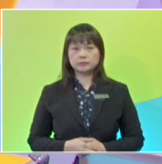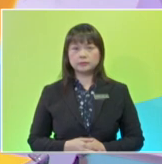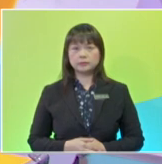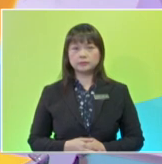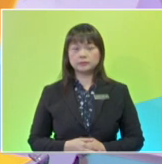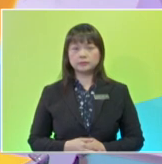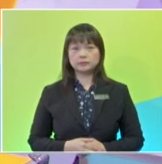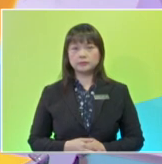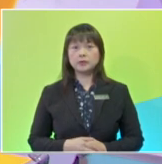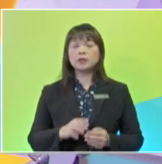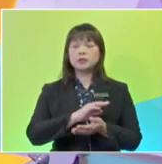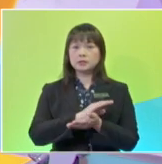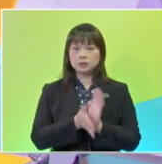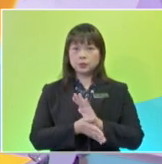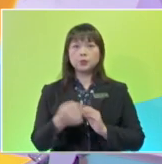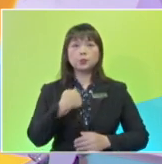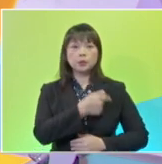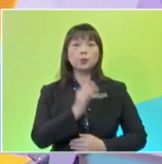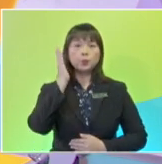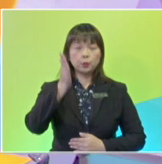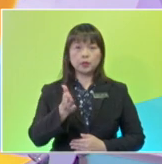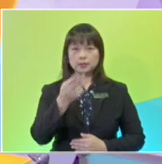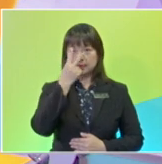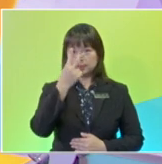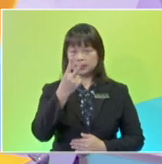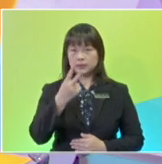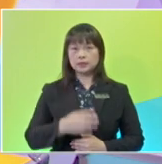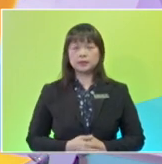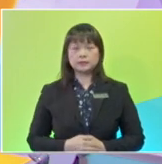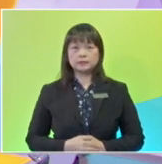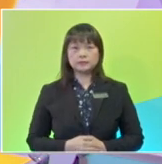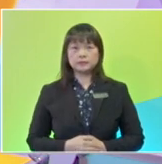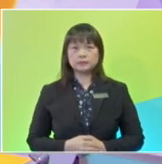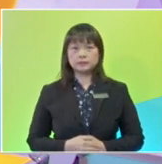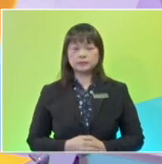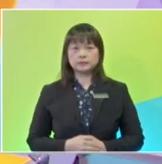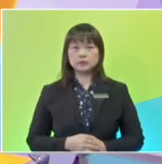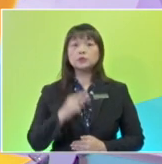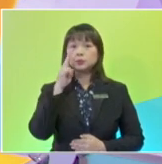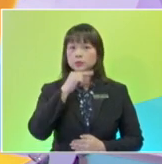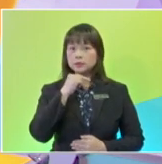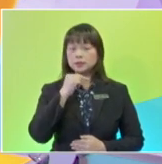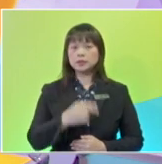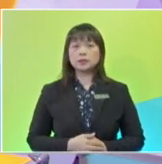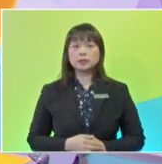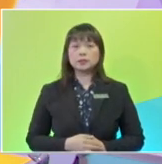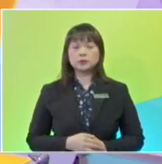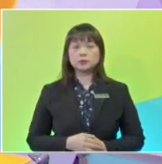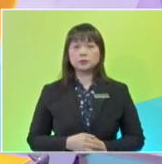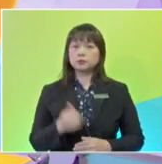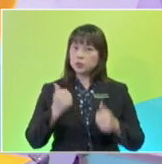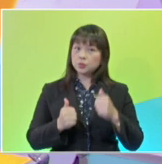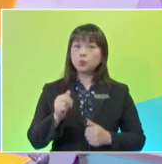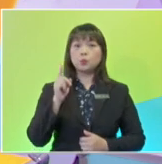right. So we'll see whether the sugar or the corn kernel remains after adding